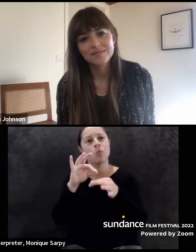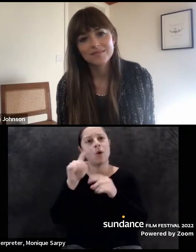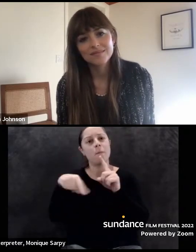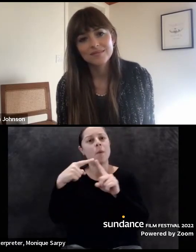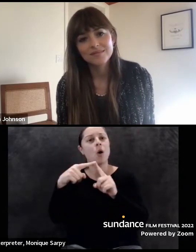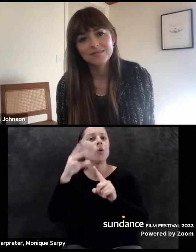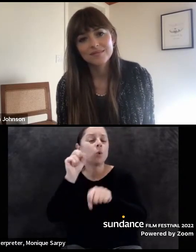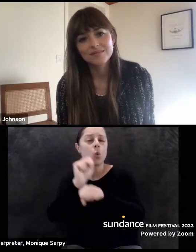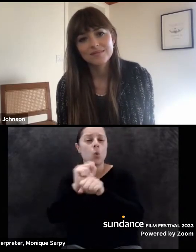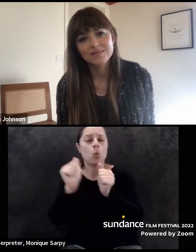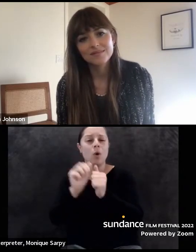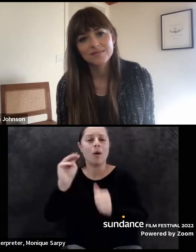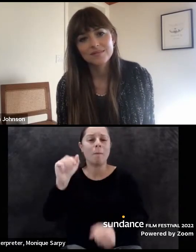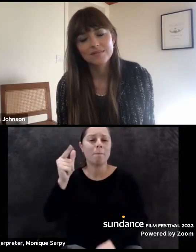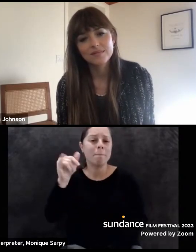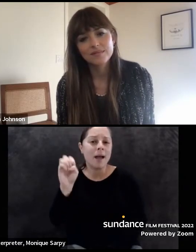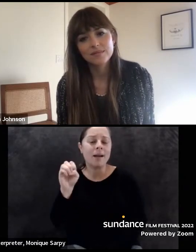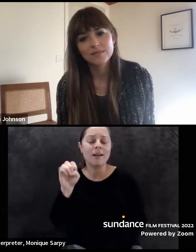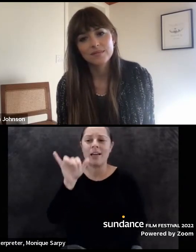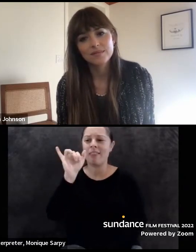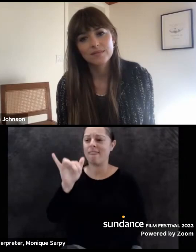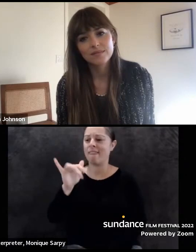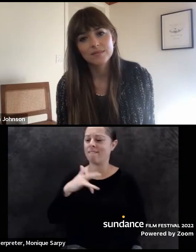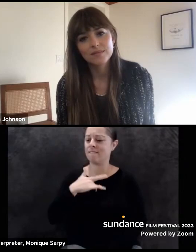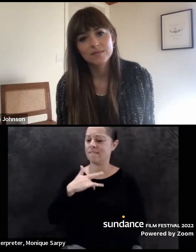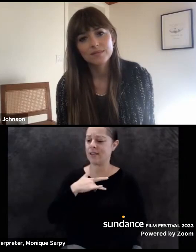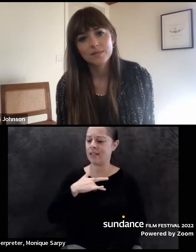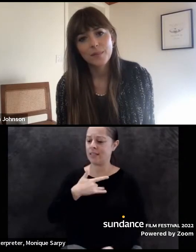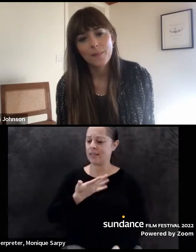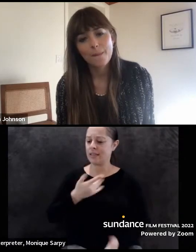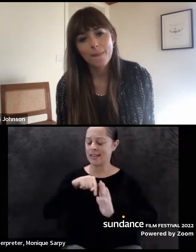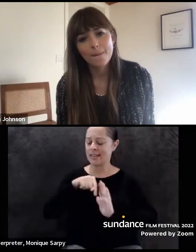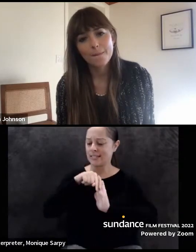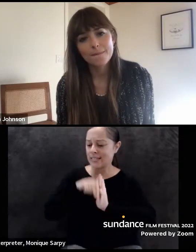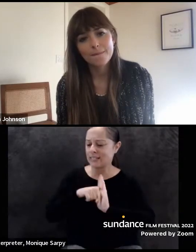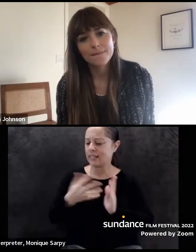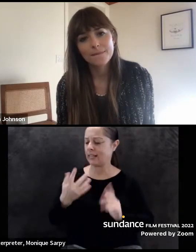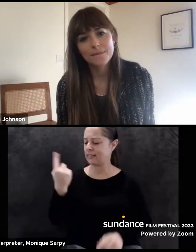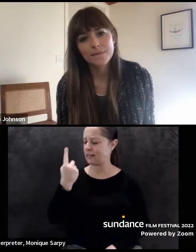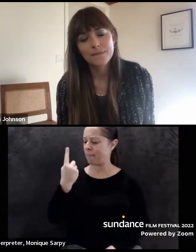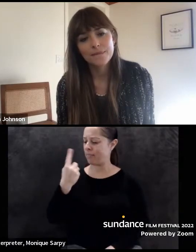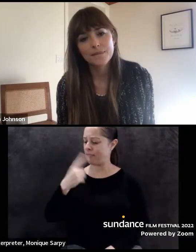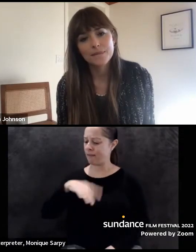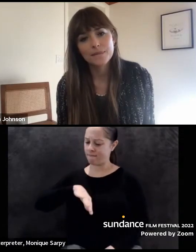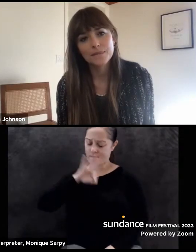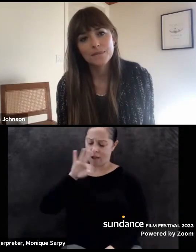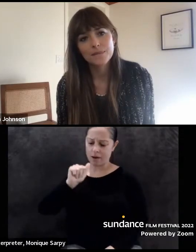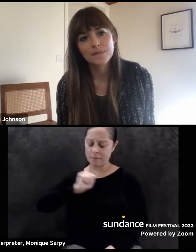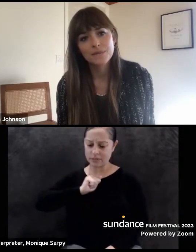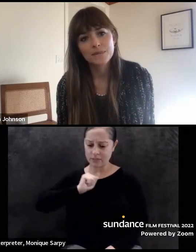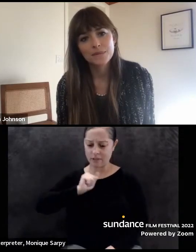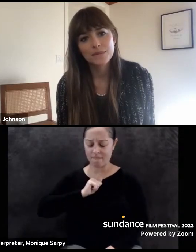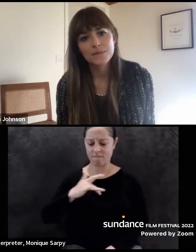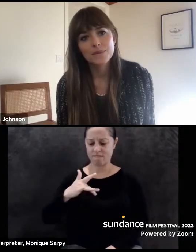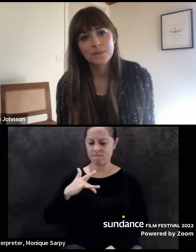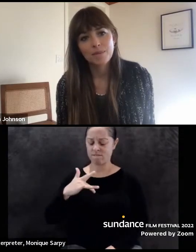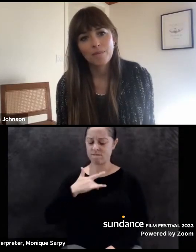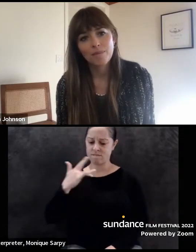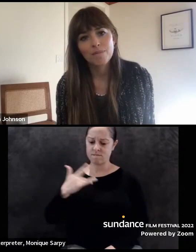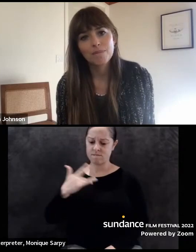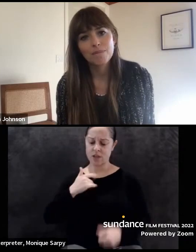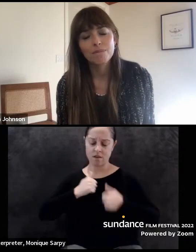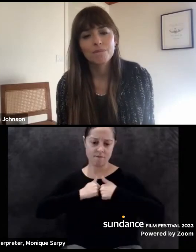intensity, that sense of finding something about yourself, something about this experience through feeling vulnerable, through feeling